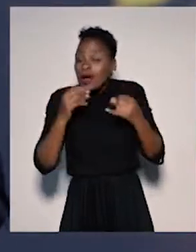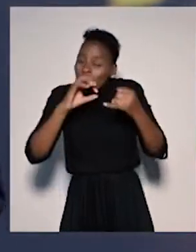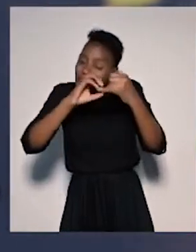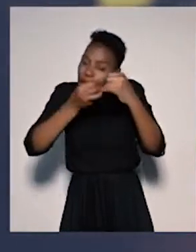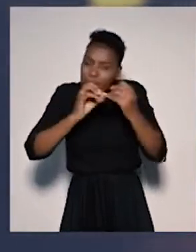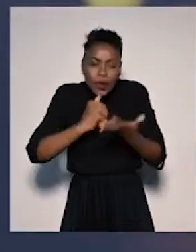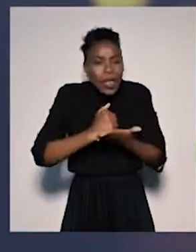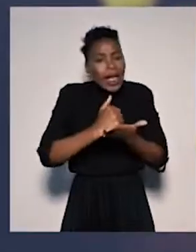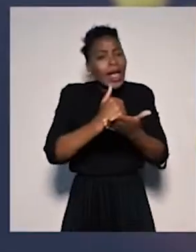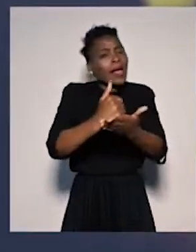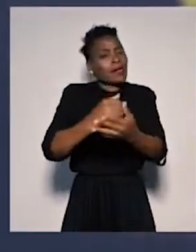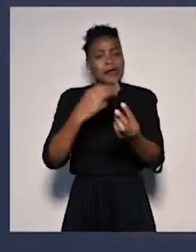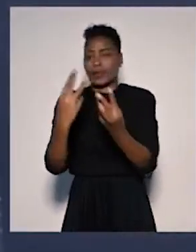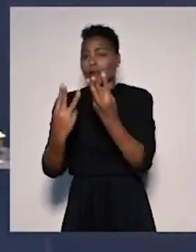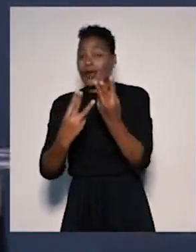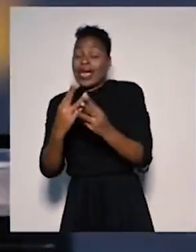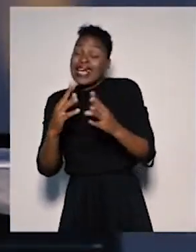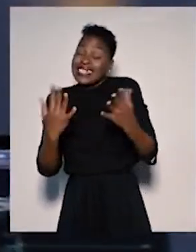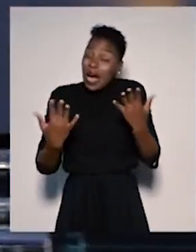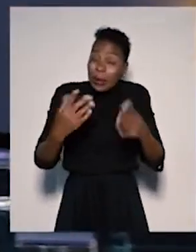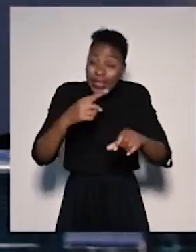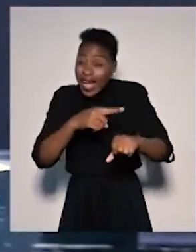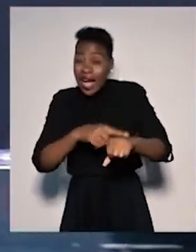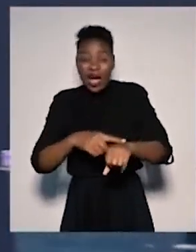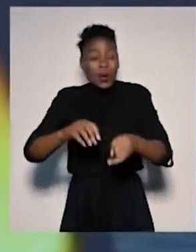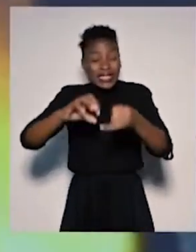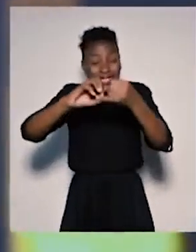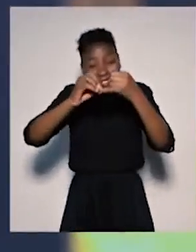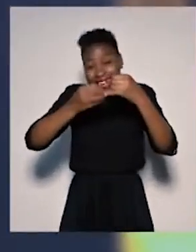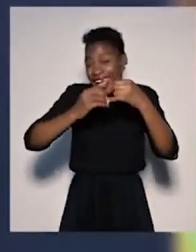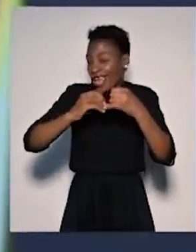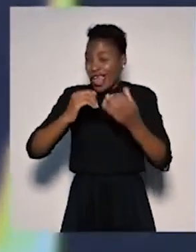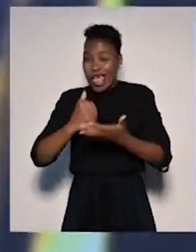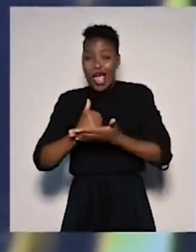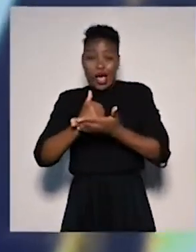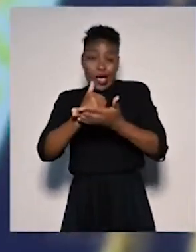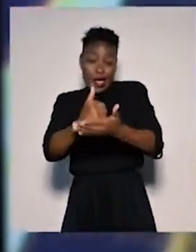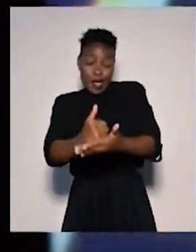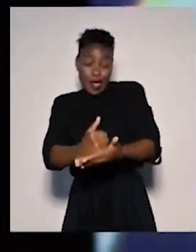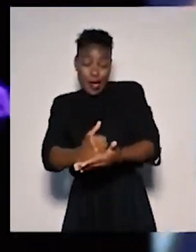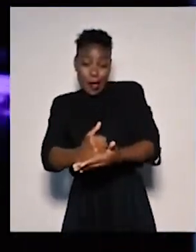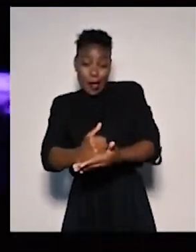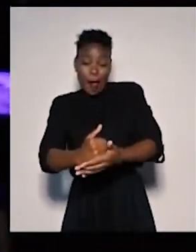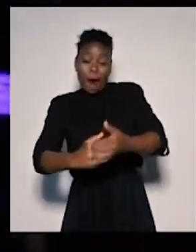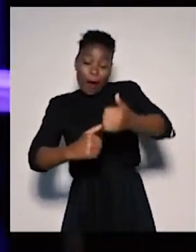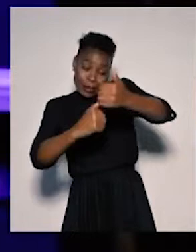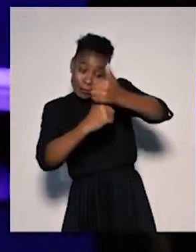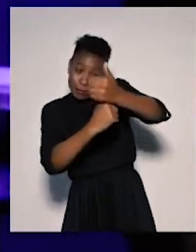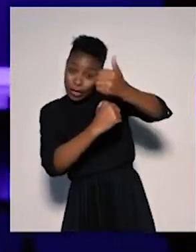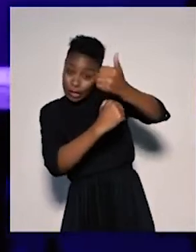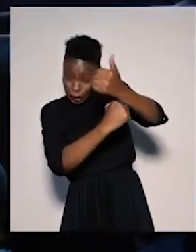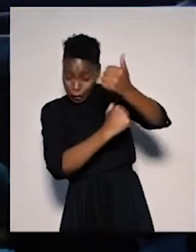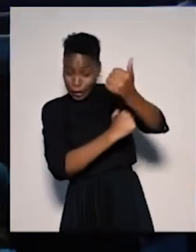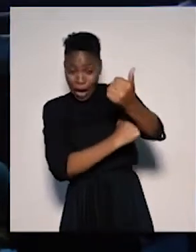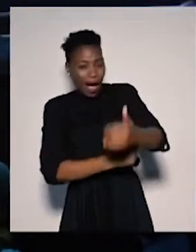help people. But you know, sometimes we try to help when the foundation was wrong from day one.